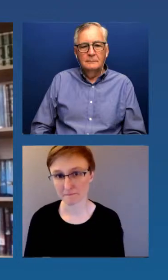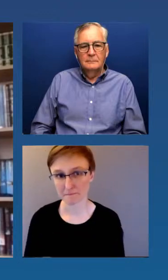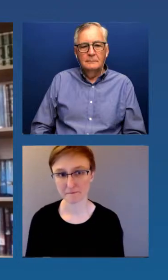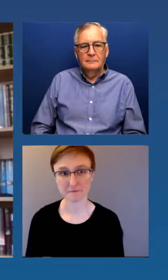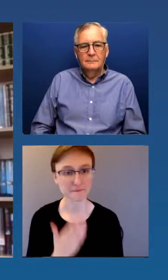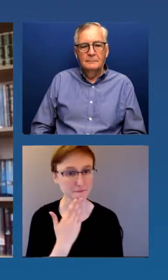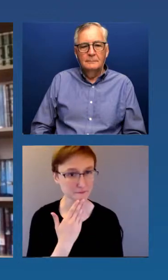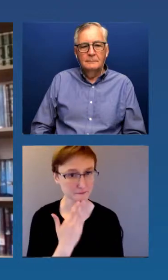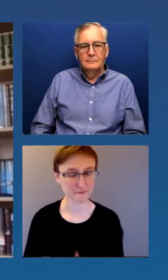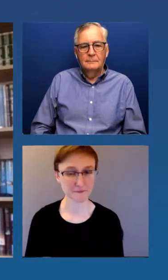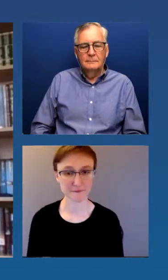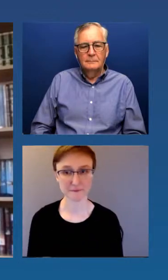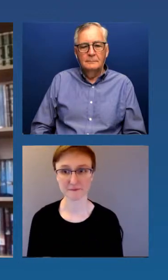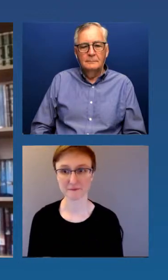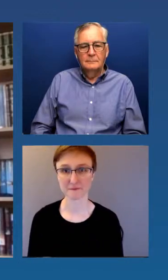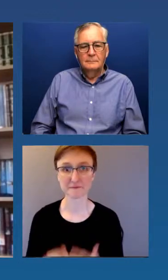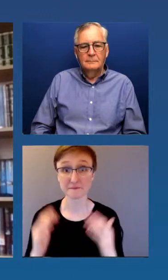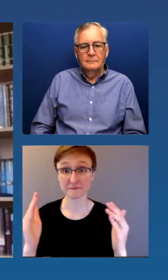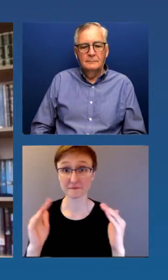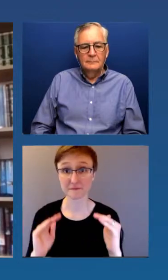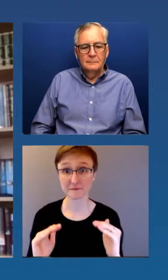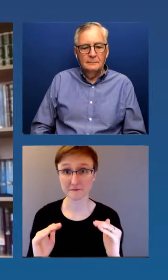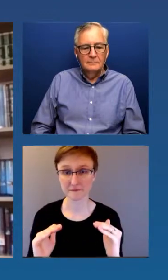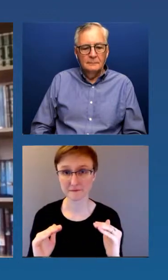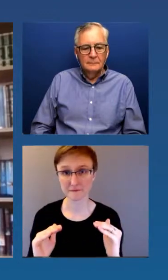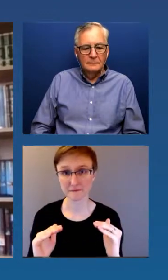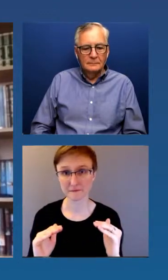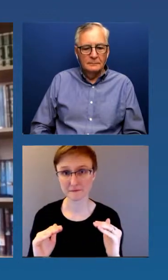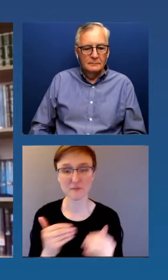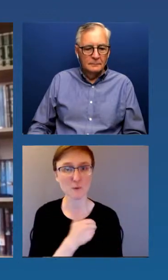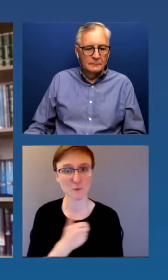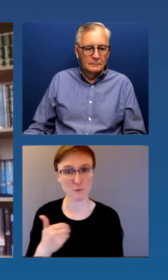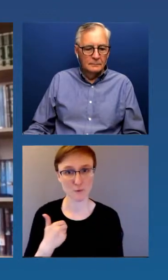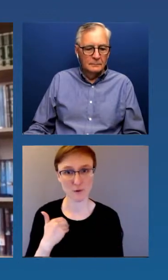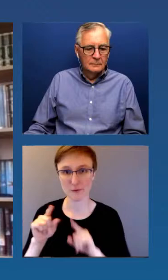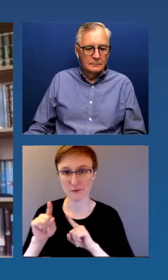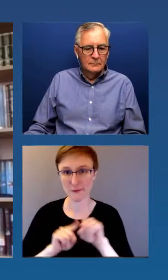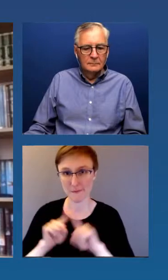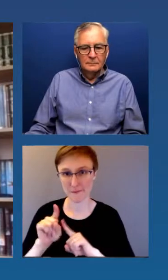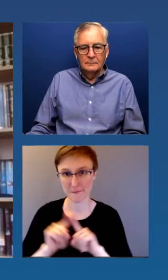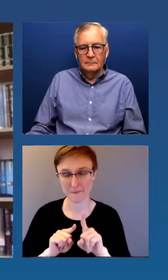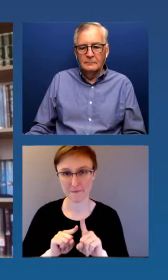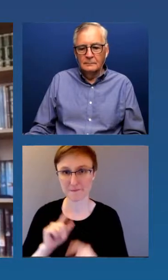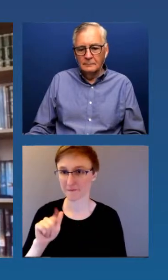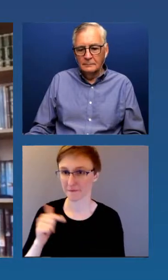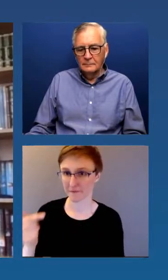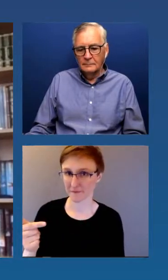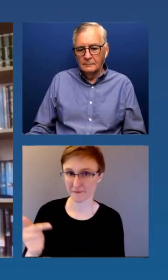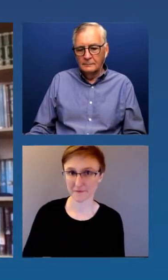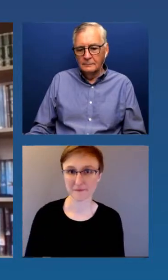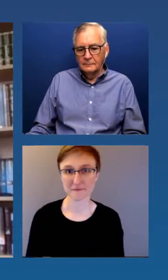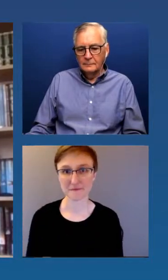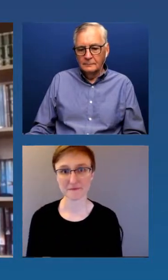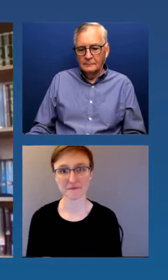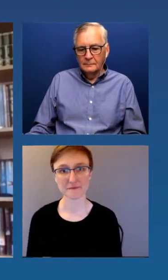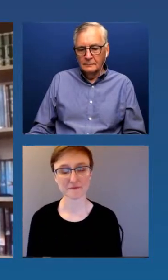Thank you. We'll now move it over to Kenyon Wallace with the Toronto Star. Great, thank you so much.